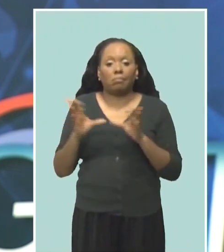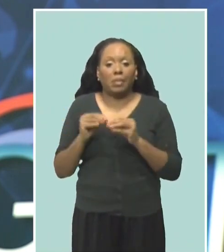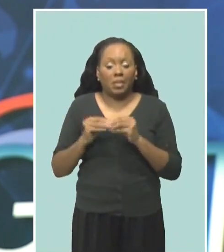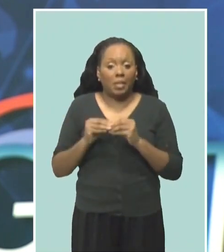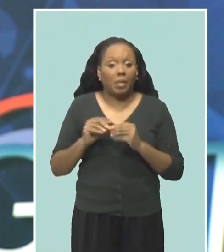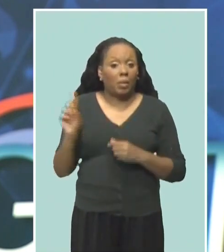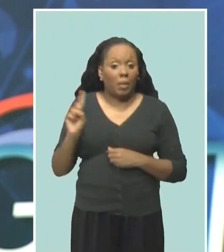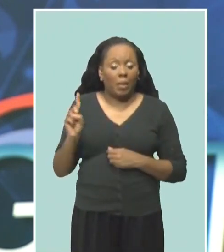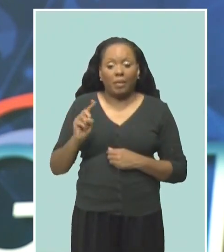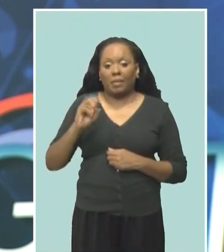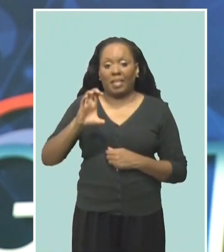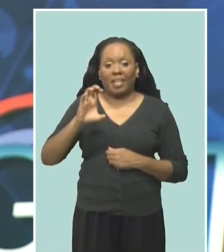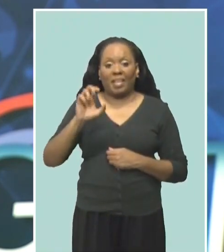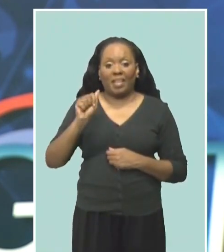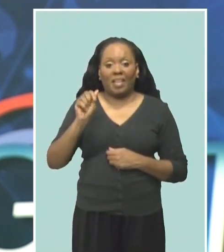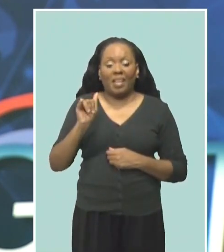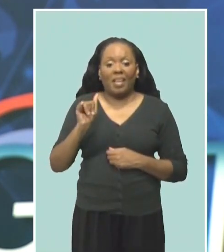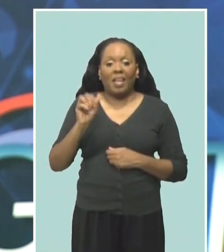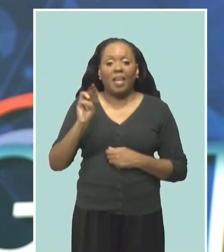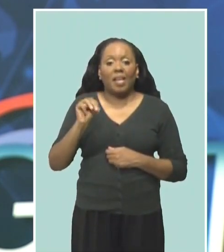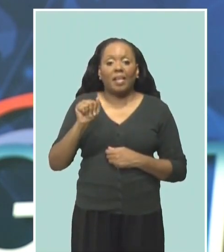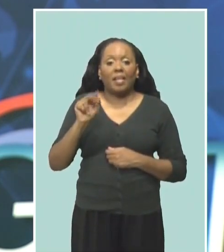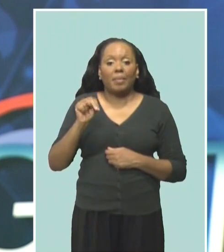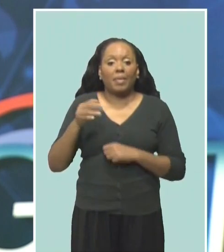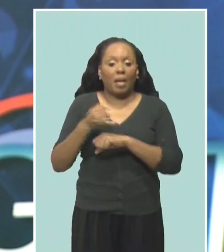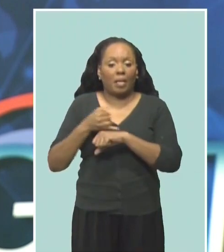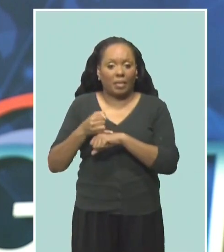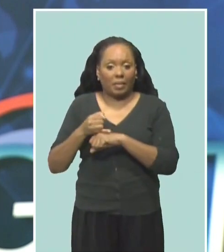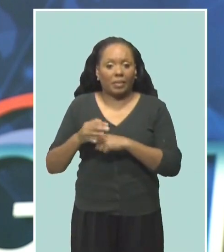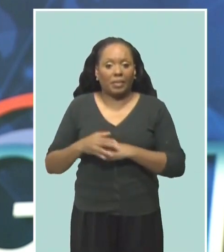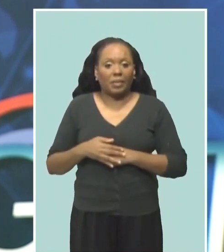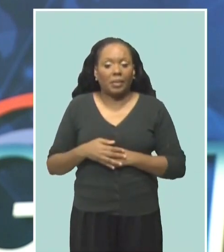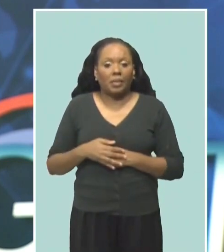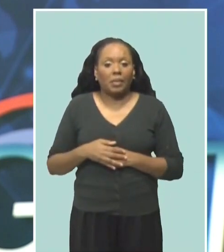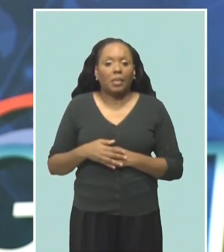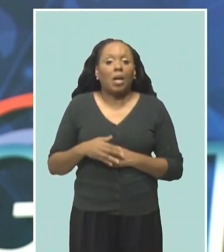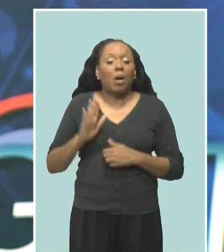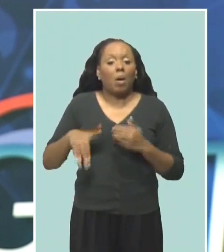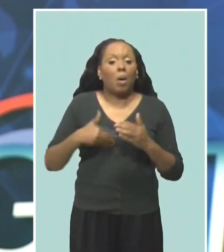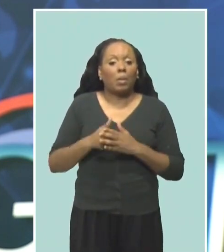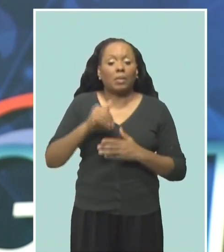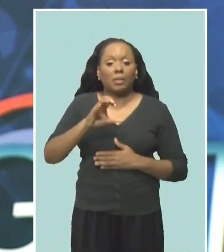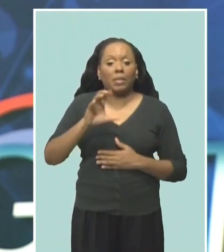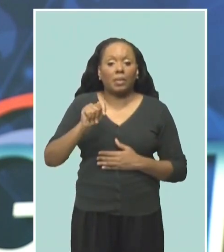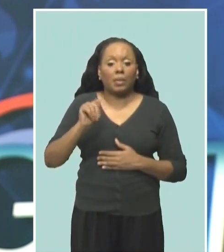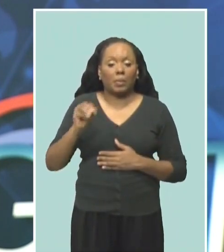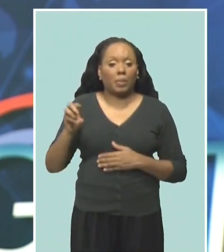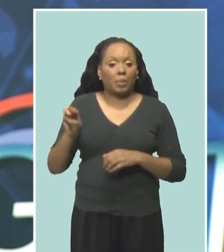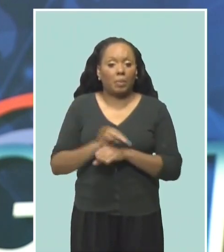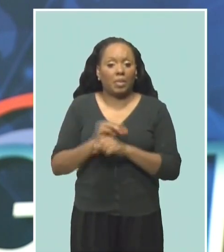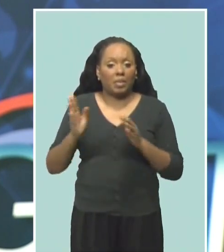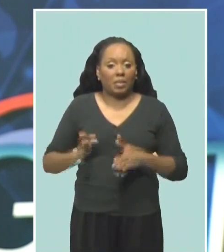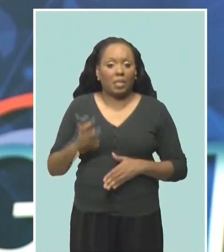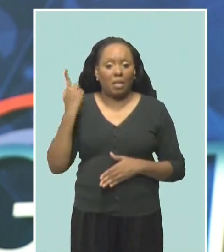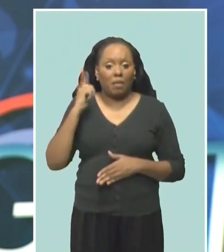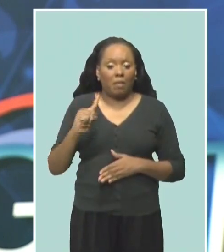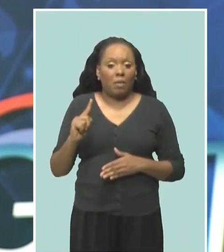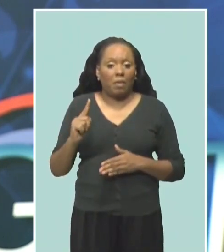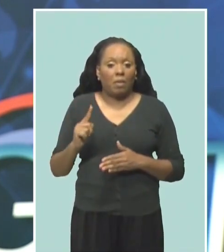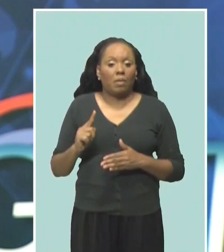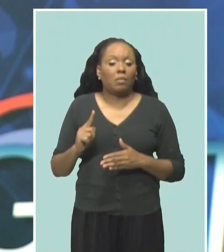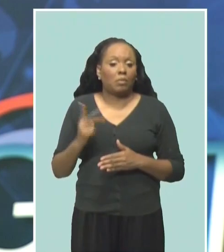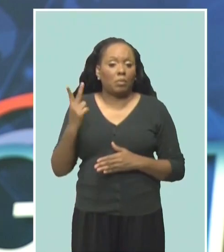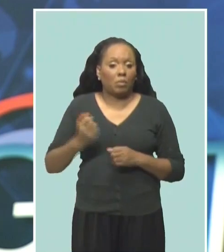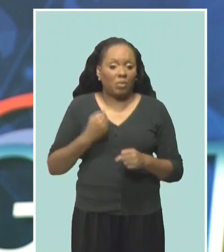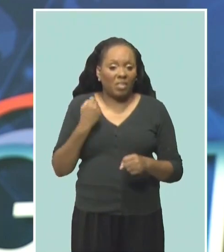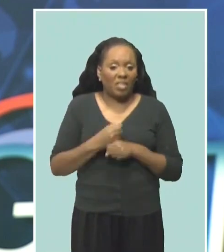the Barbados minister will lead the CTO's Council of Ministers and Commissioners of Tourism for the next 2 years, guiding the organization's